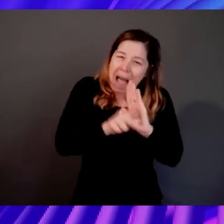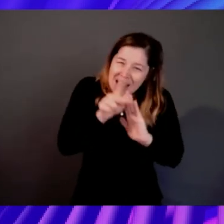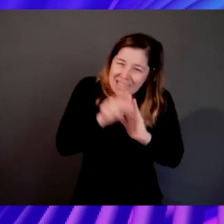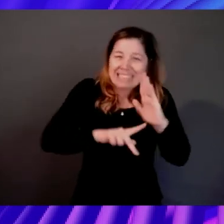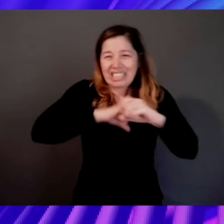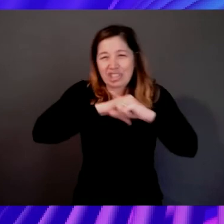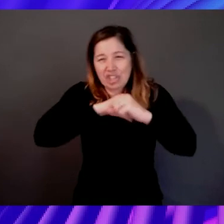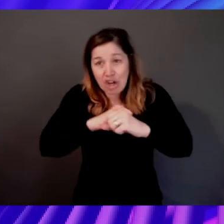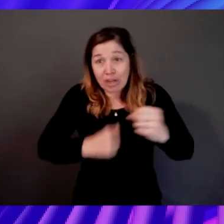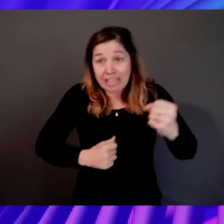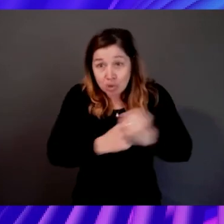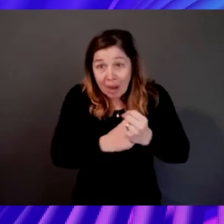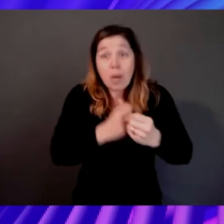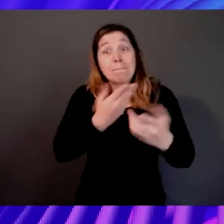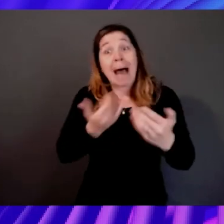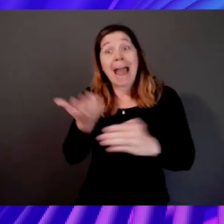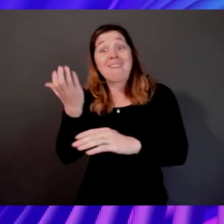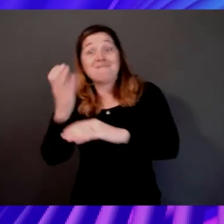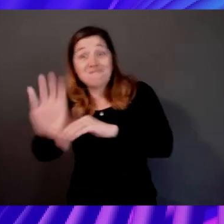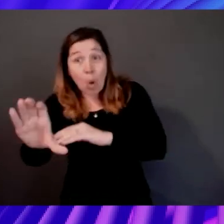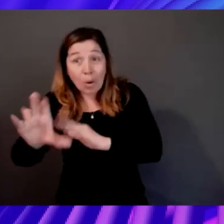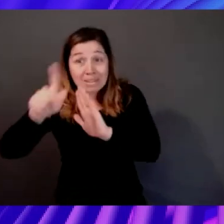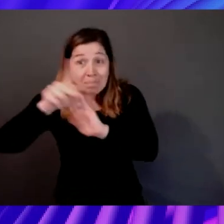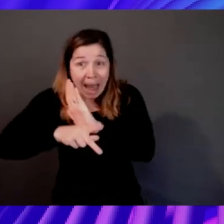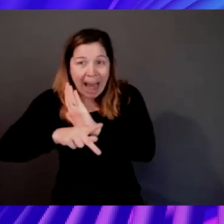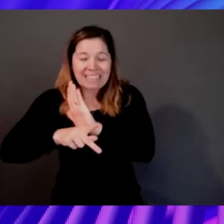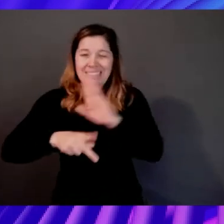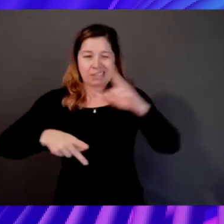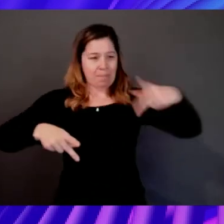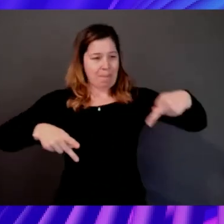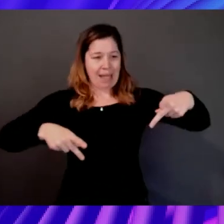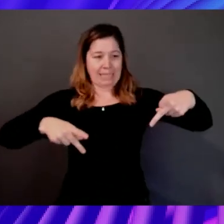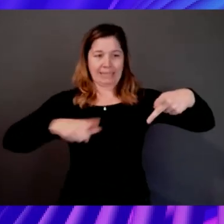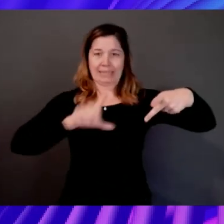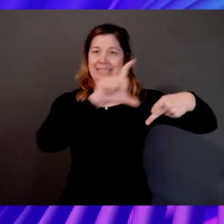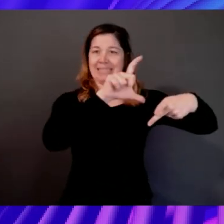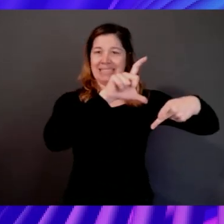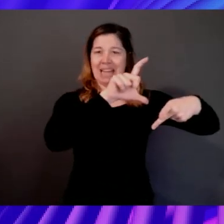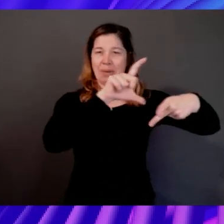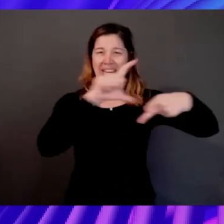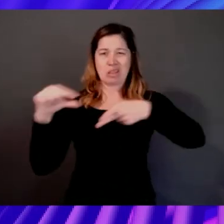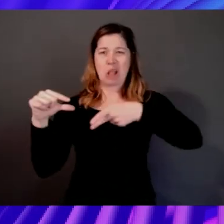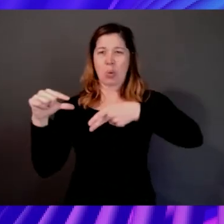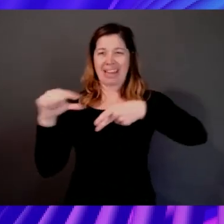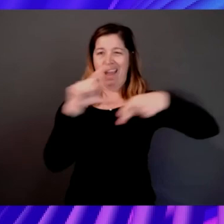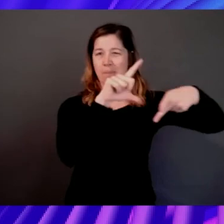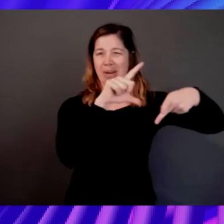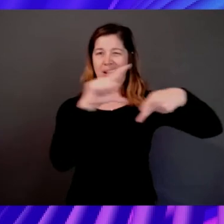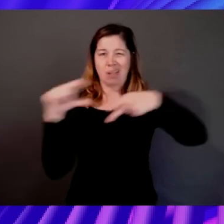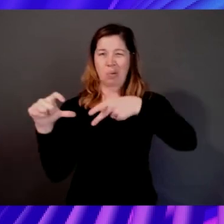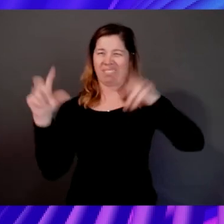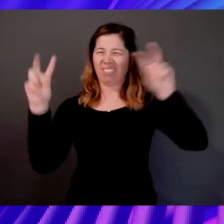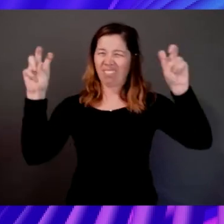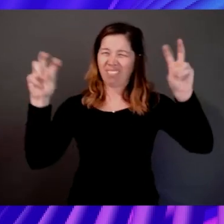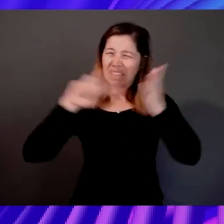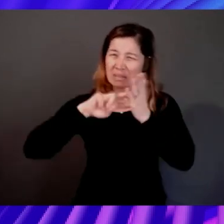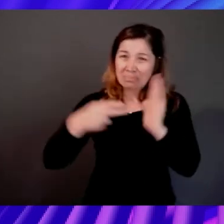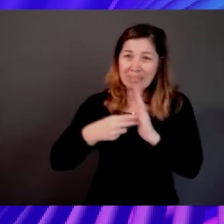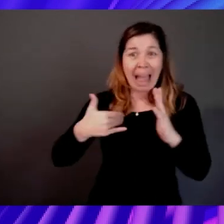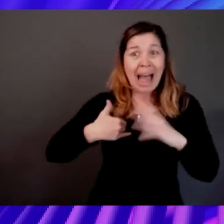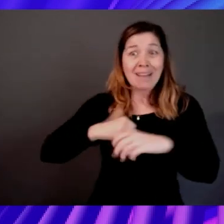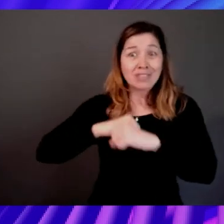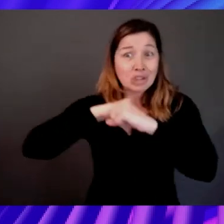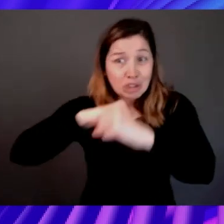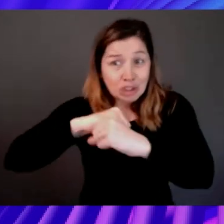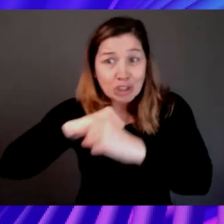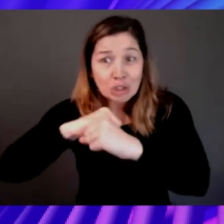policy is sort of like lowercase p versus uppercase p. There are security inheritances that you get from the ability to do that, and then you